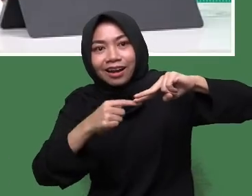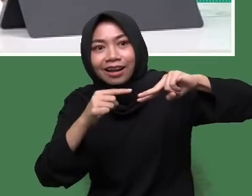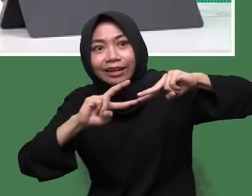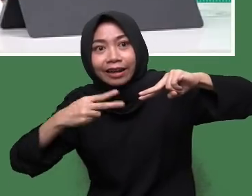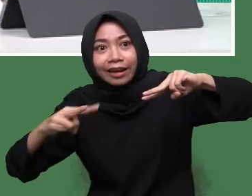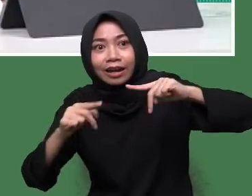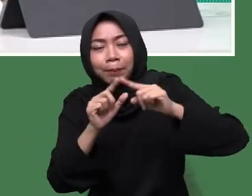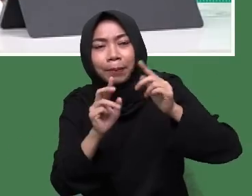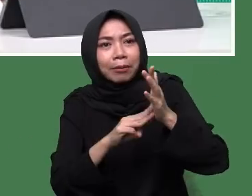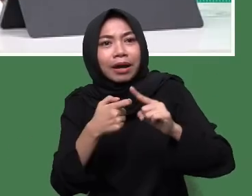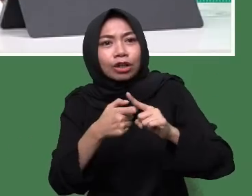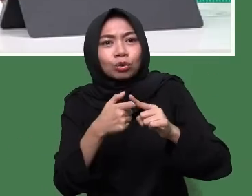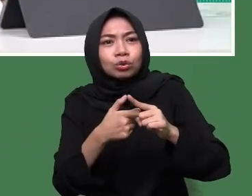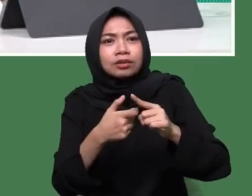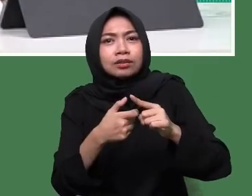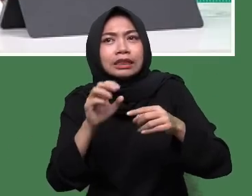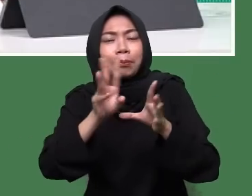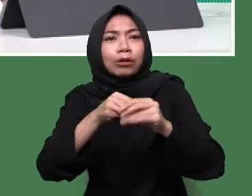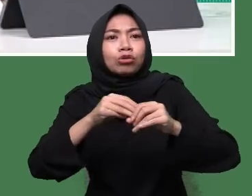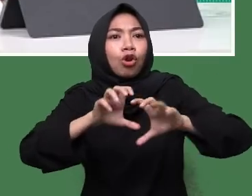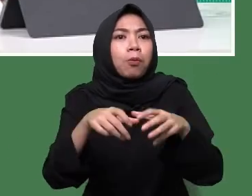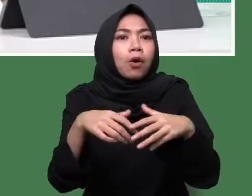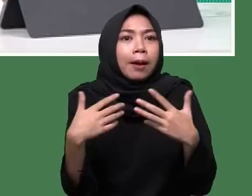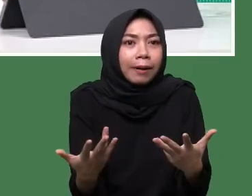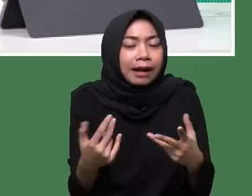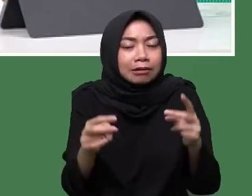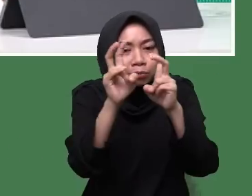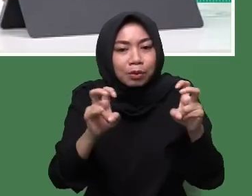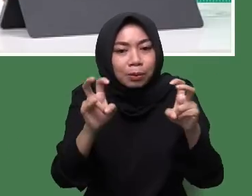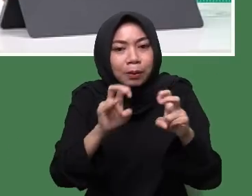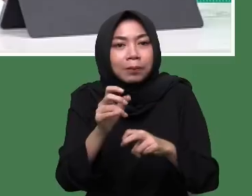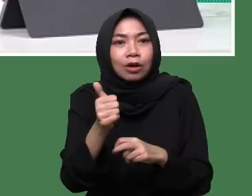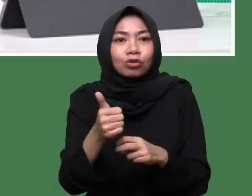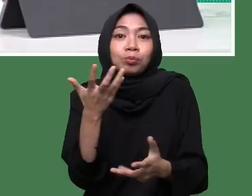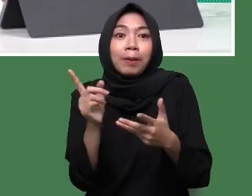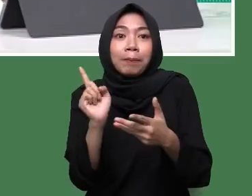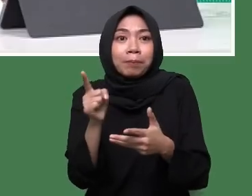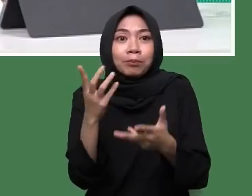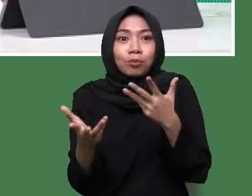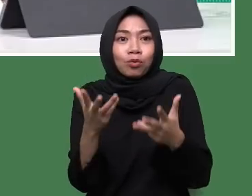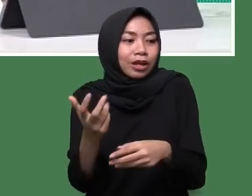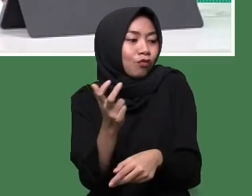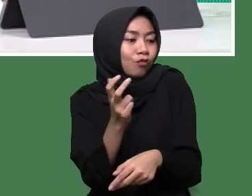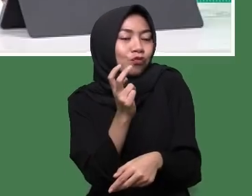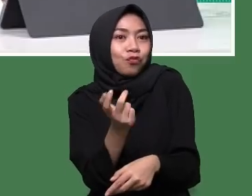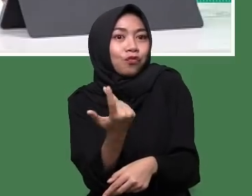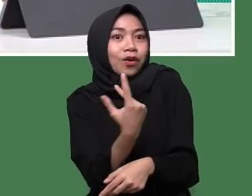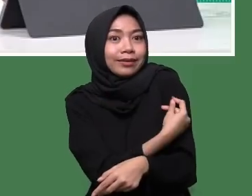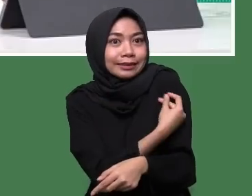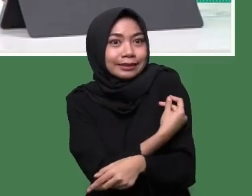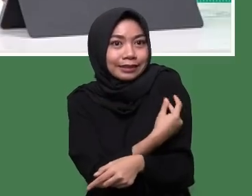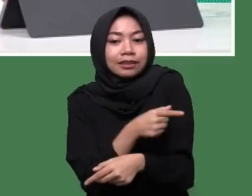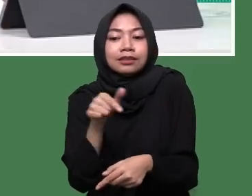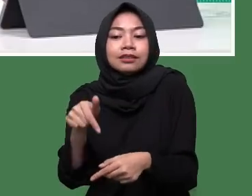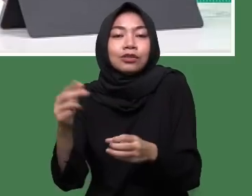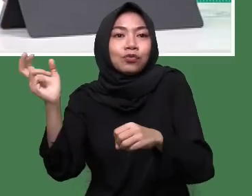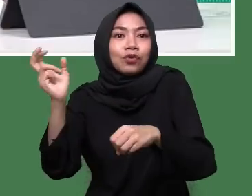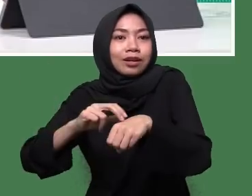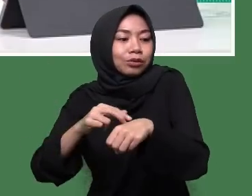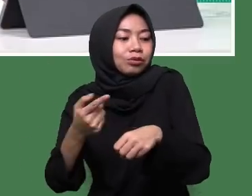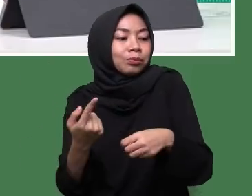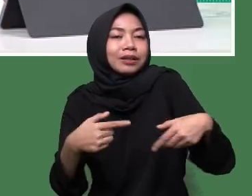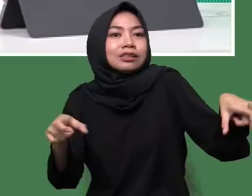identified. So in case if something introduced different with the circulating virus at this moment or